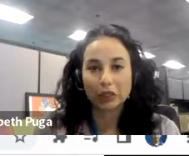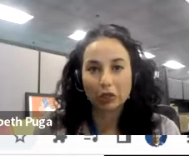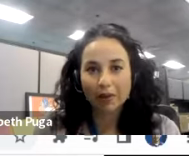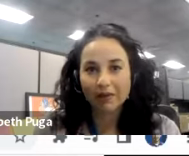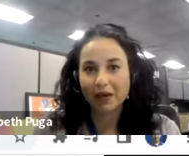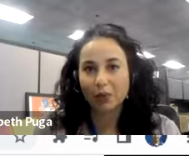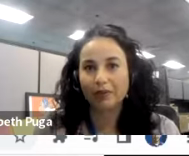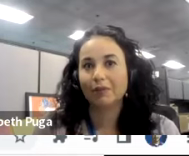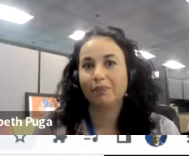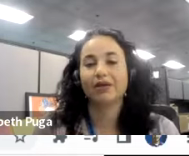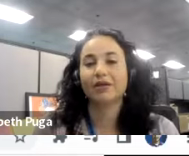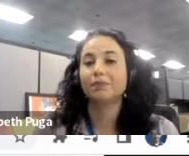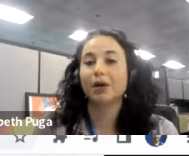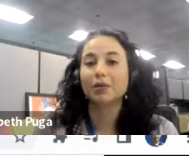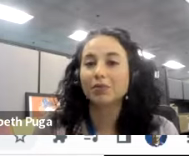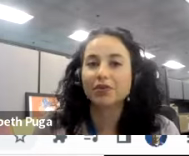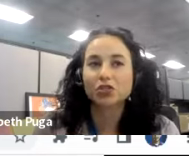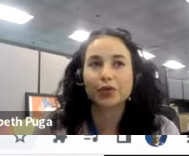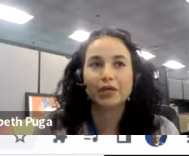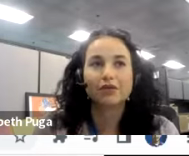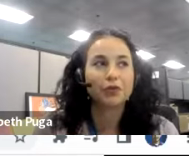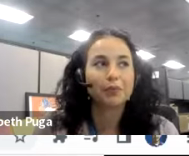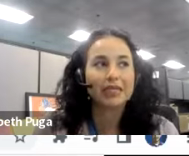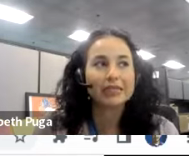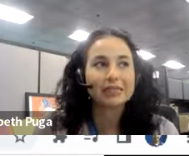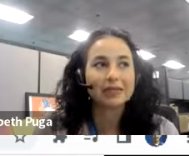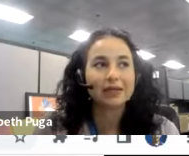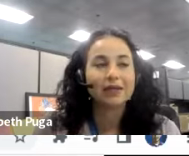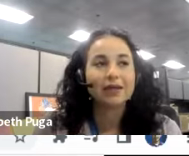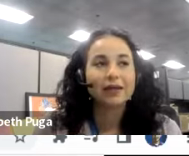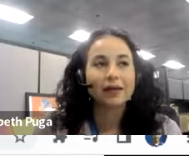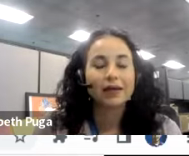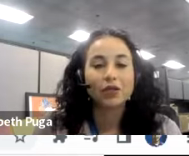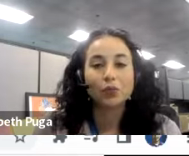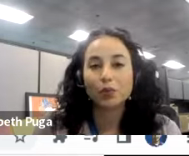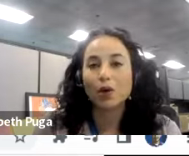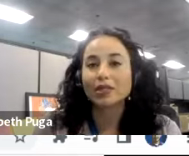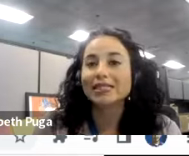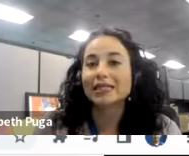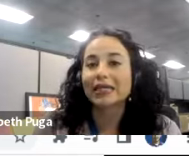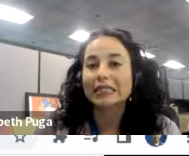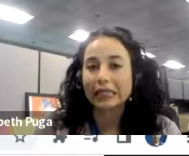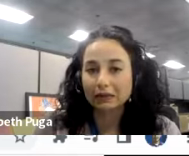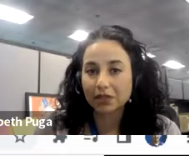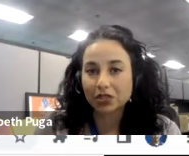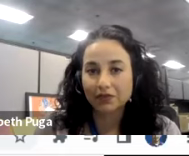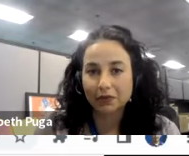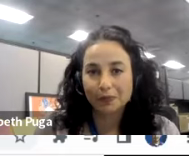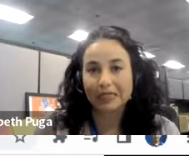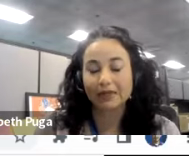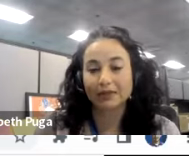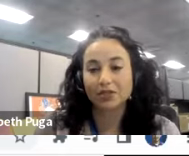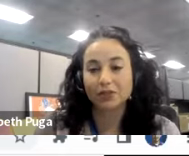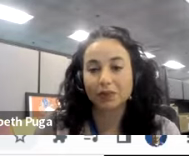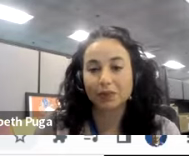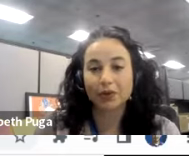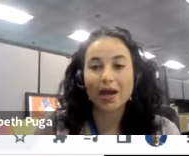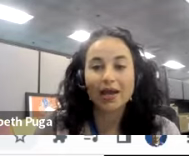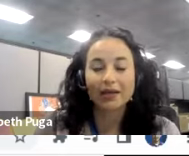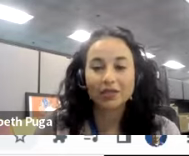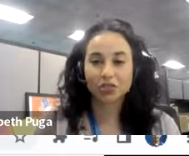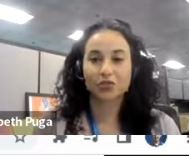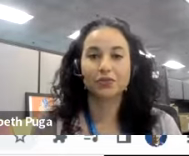interpretation globe that will appear at the bottom of your screen in a few minutes. And you will want to select English if you speak English. We